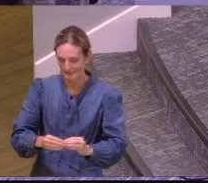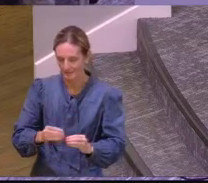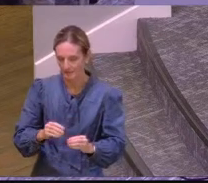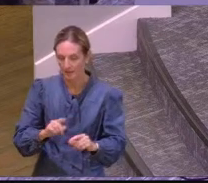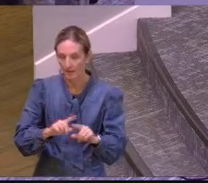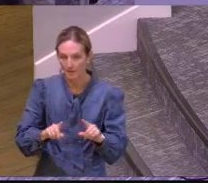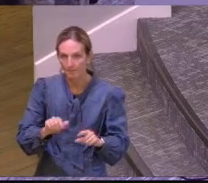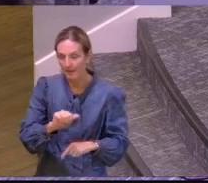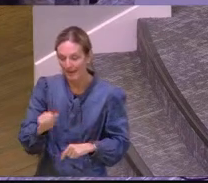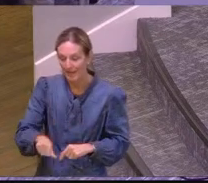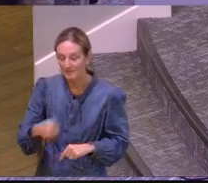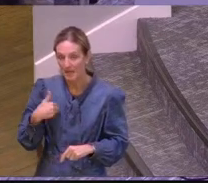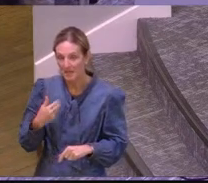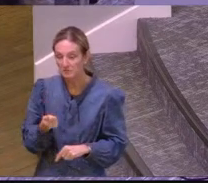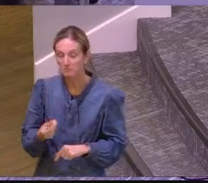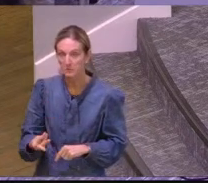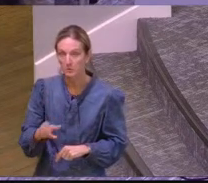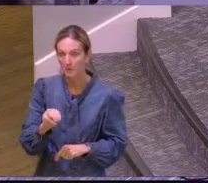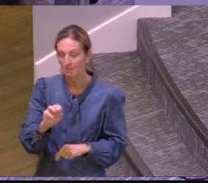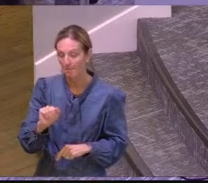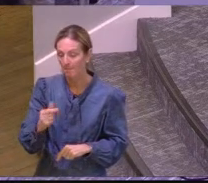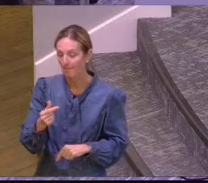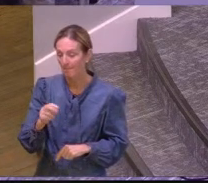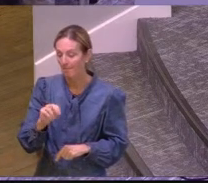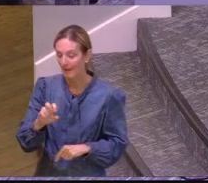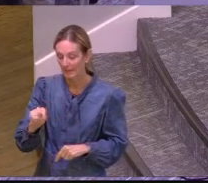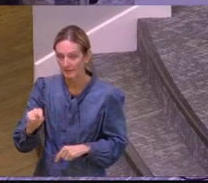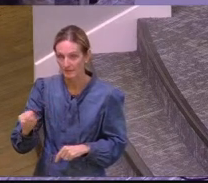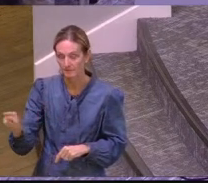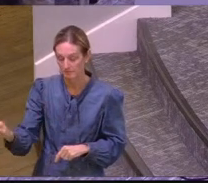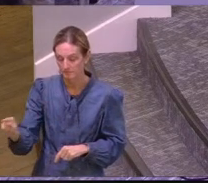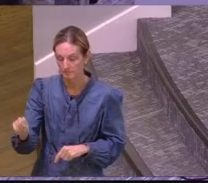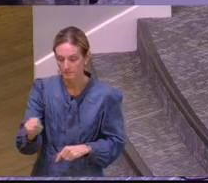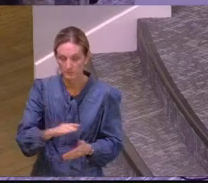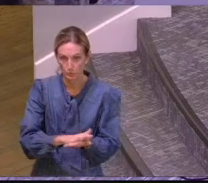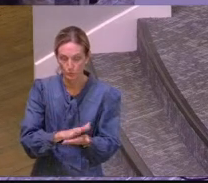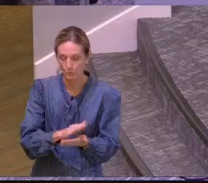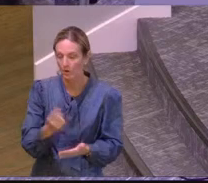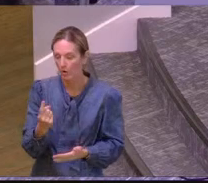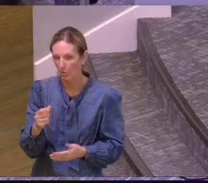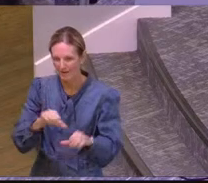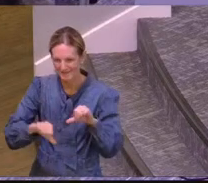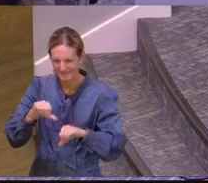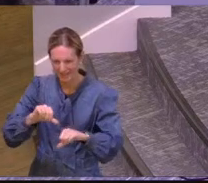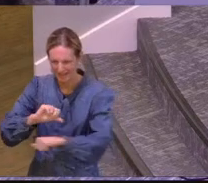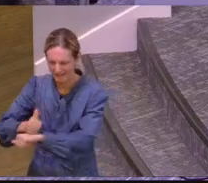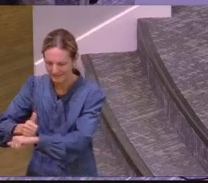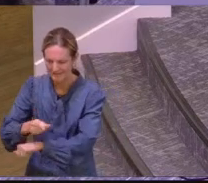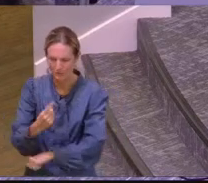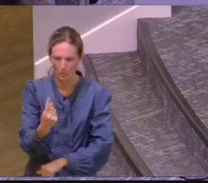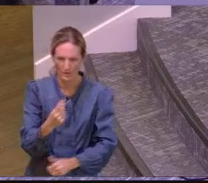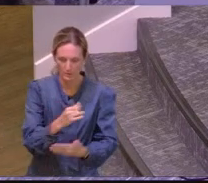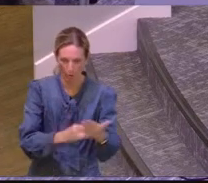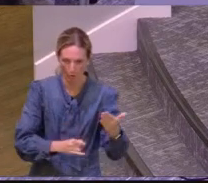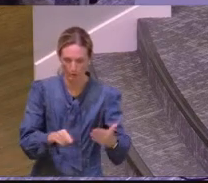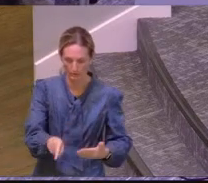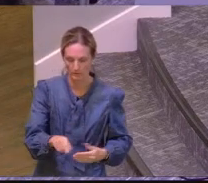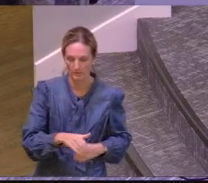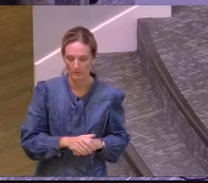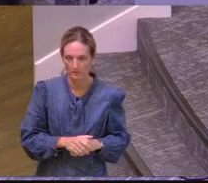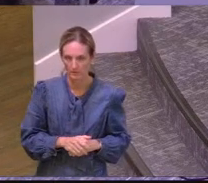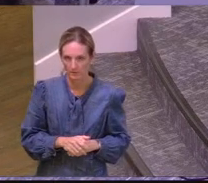has two magnet schools, you know, Richmond County School District, and one is science-based and one is art-based.